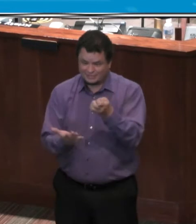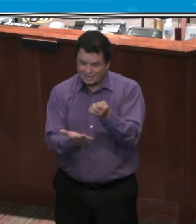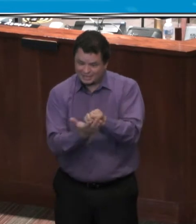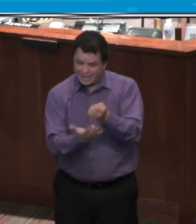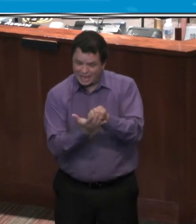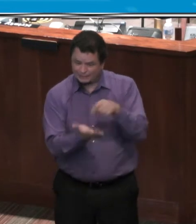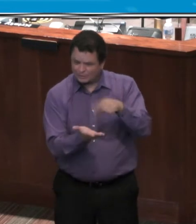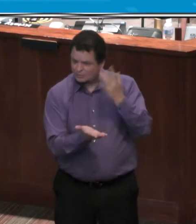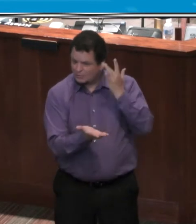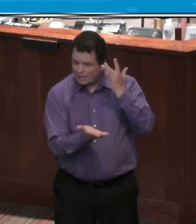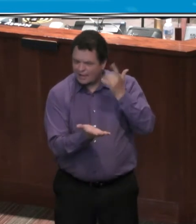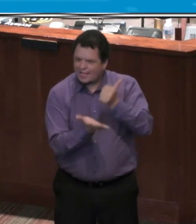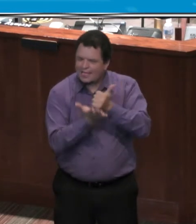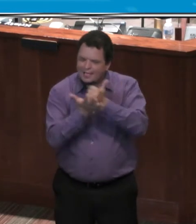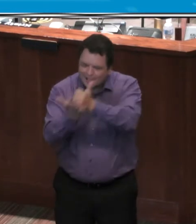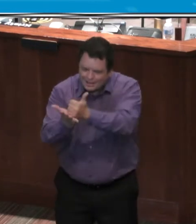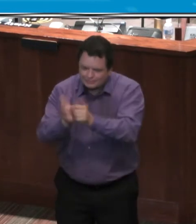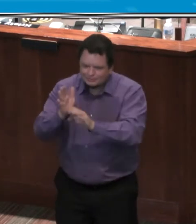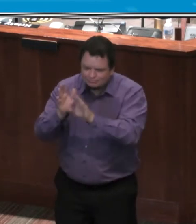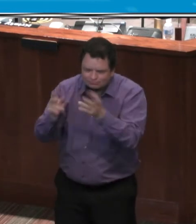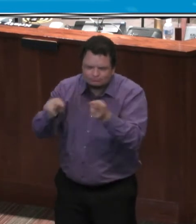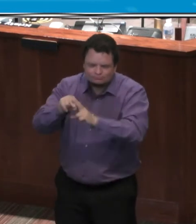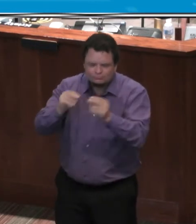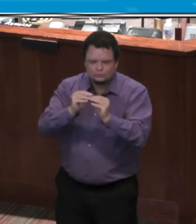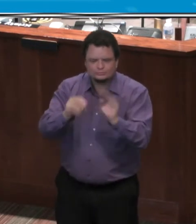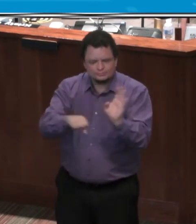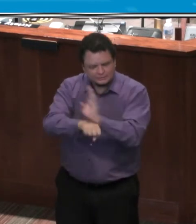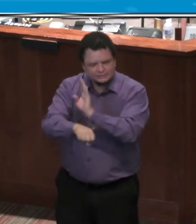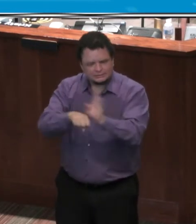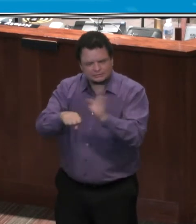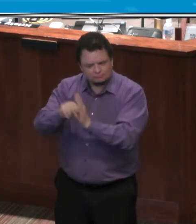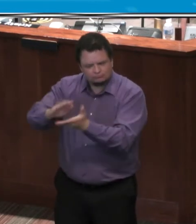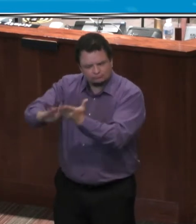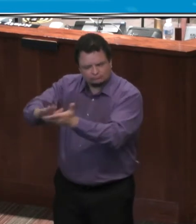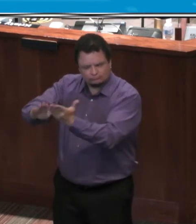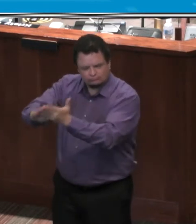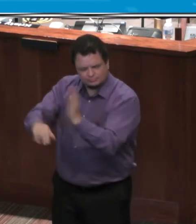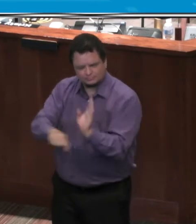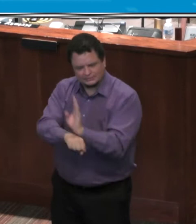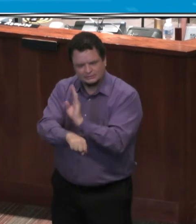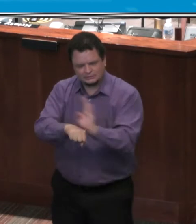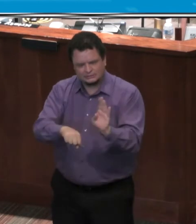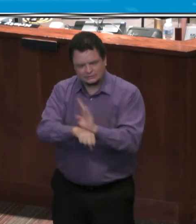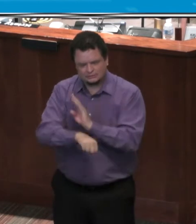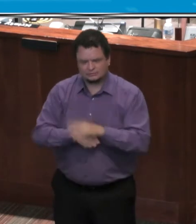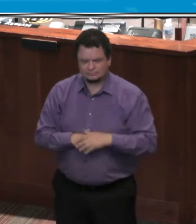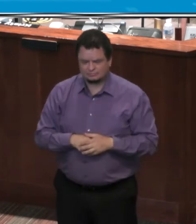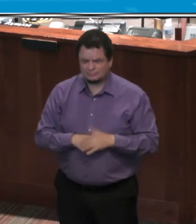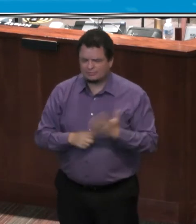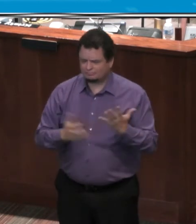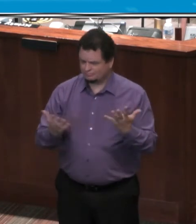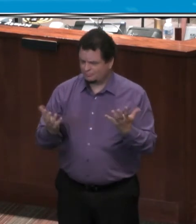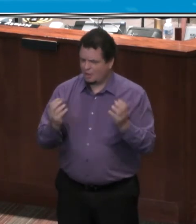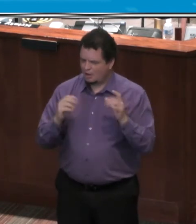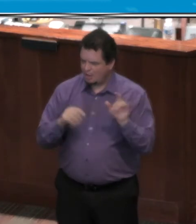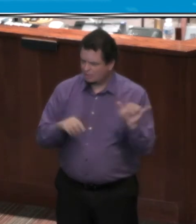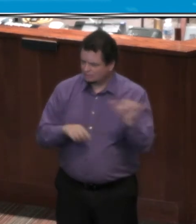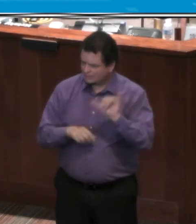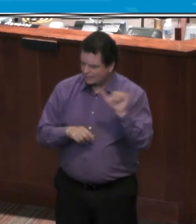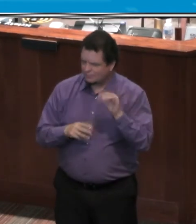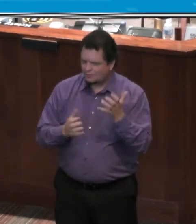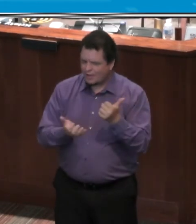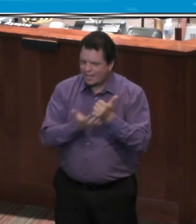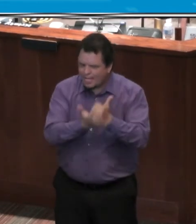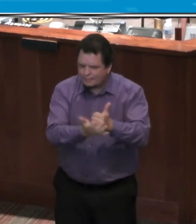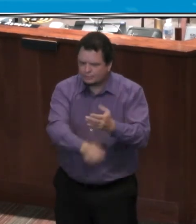gentrification and displacement of those residents. Community, so engagement or education on what's going on in Southeast, and then